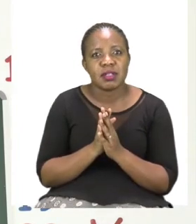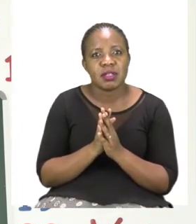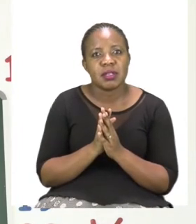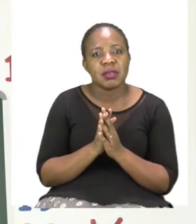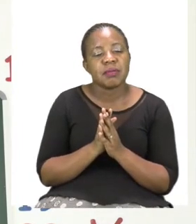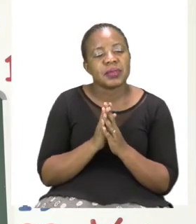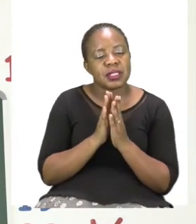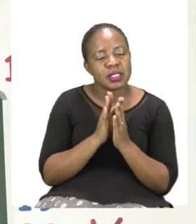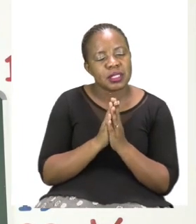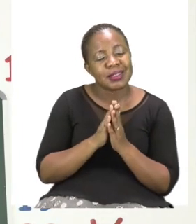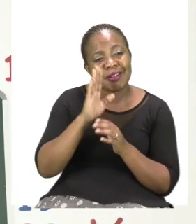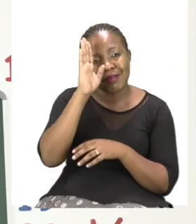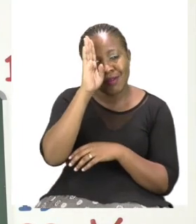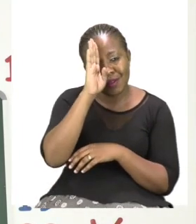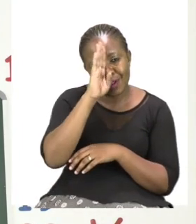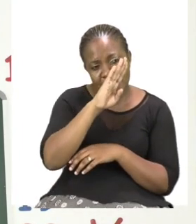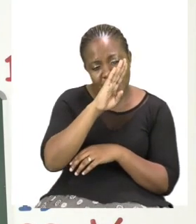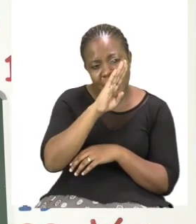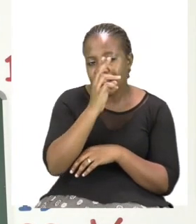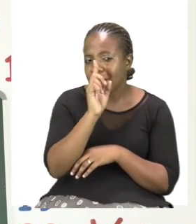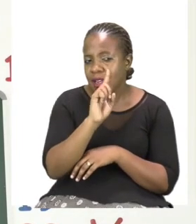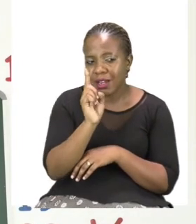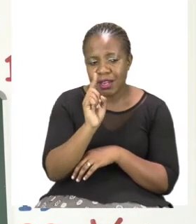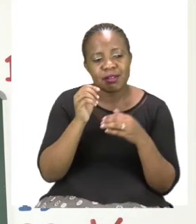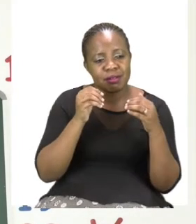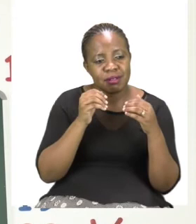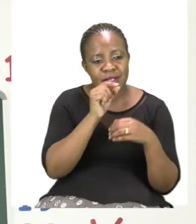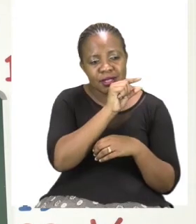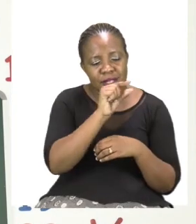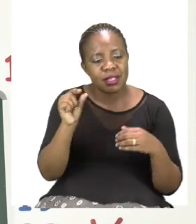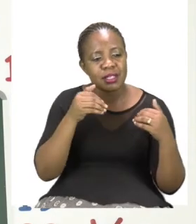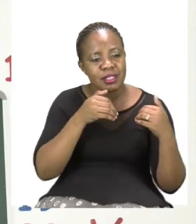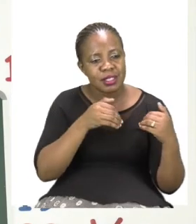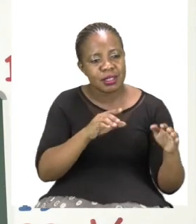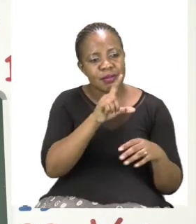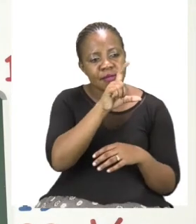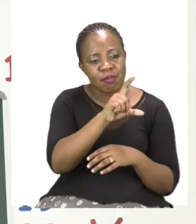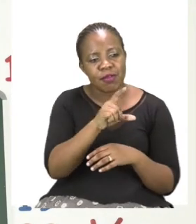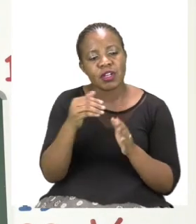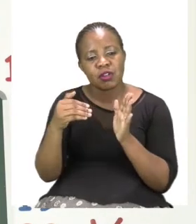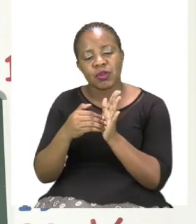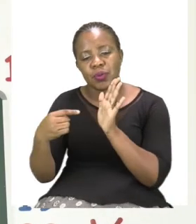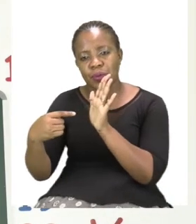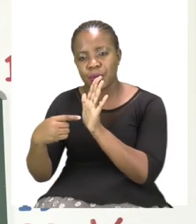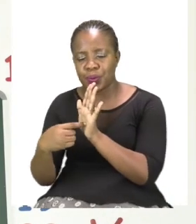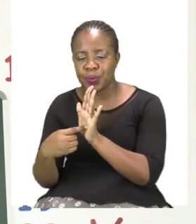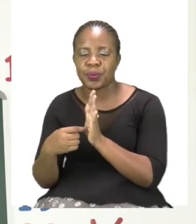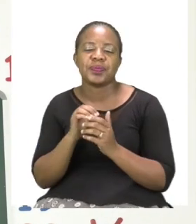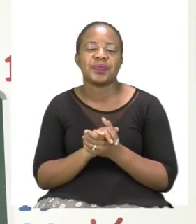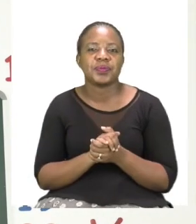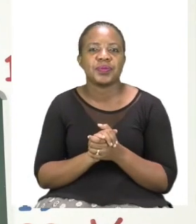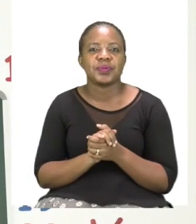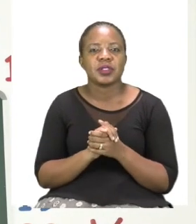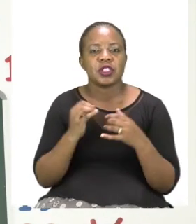letter and your full stop. And enjoy the coloring. I will see you just now